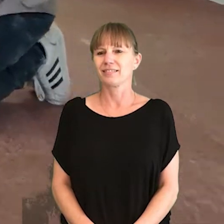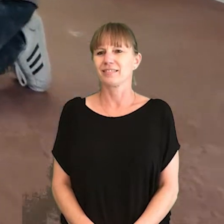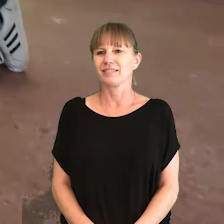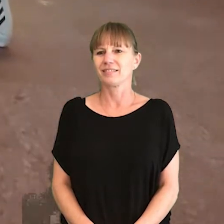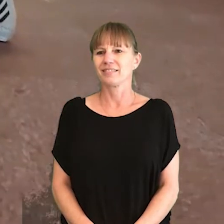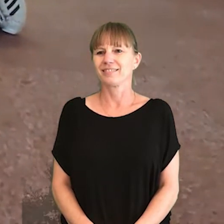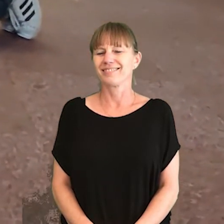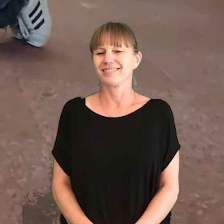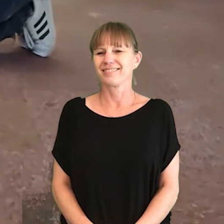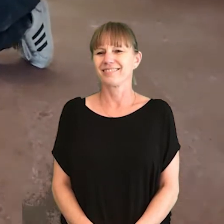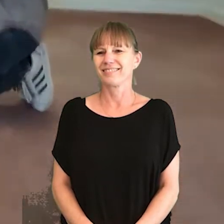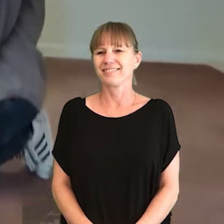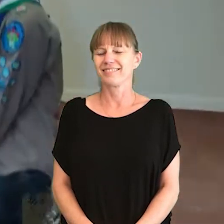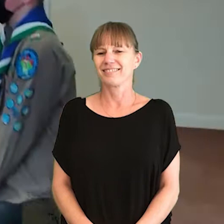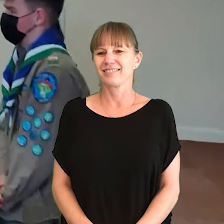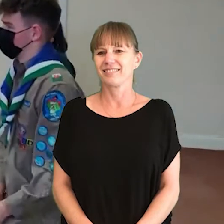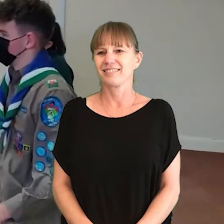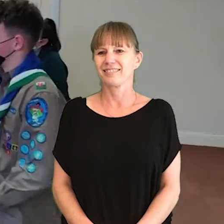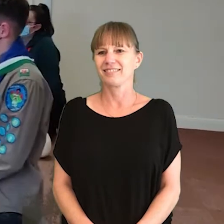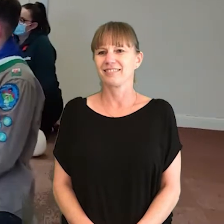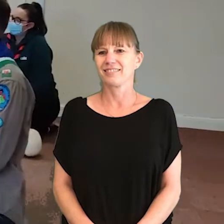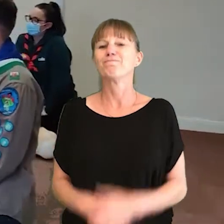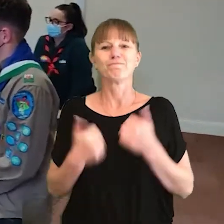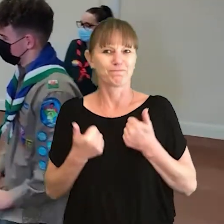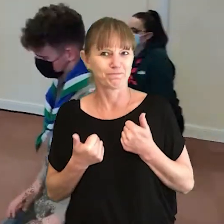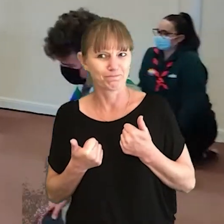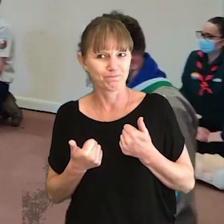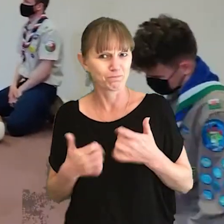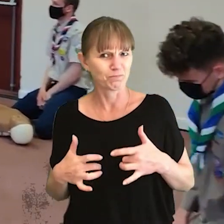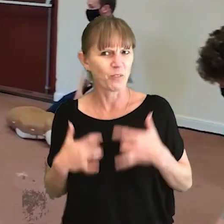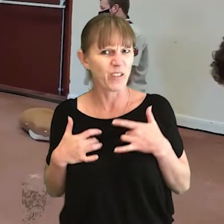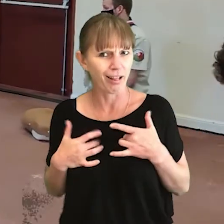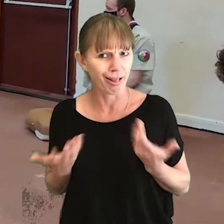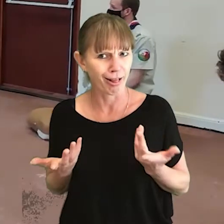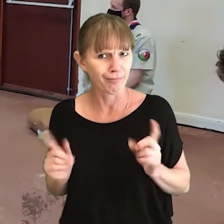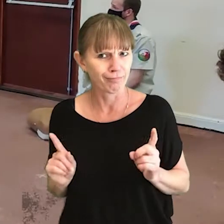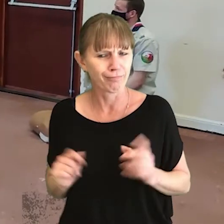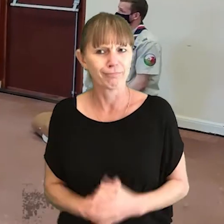9, 10. How do they feel?